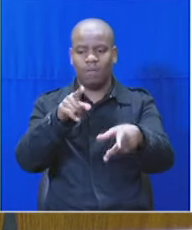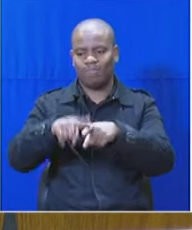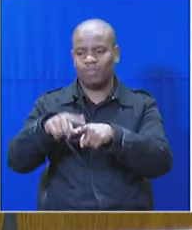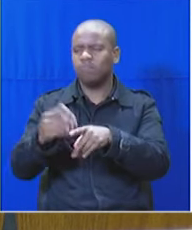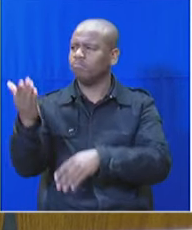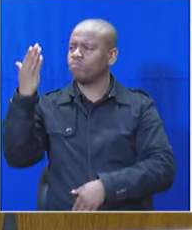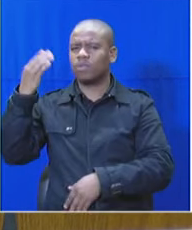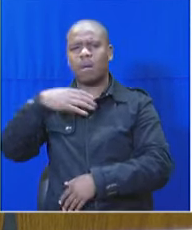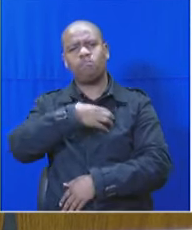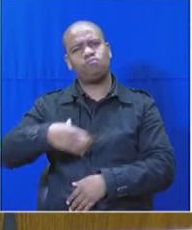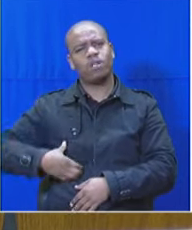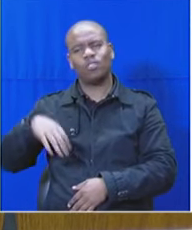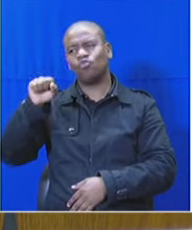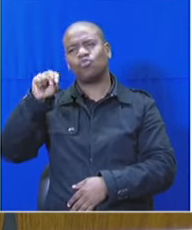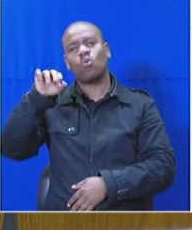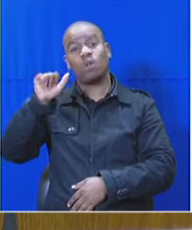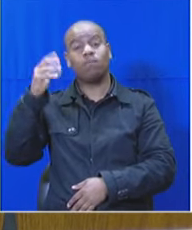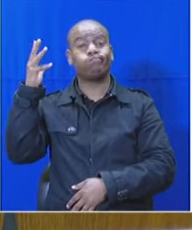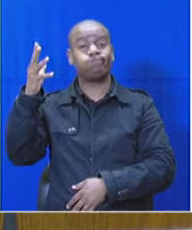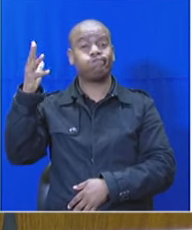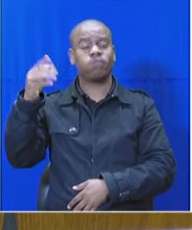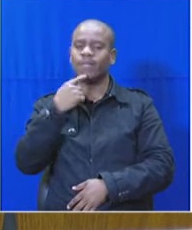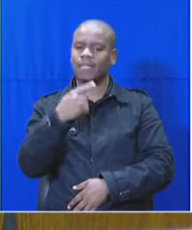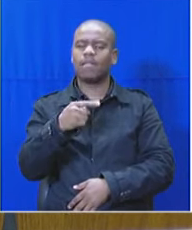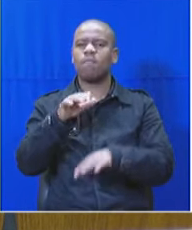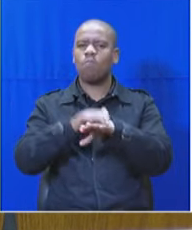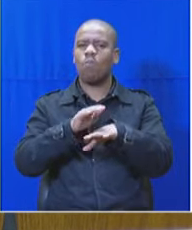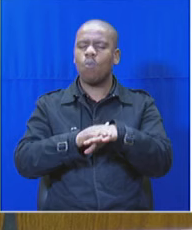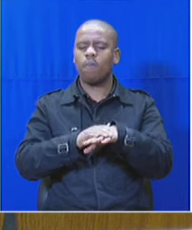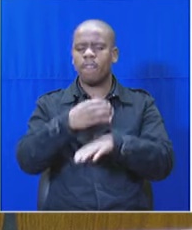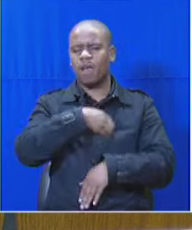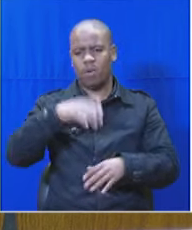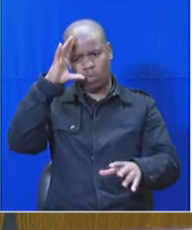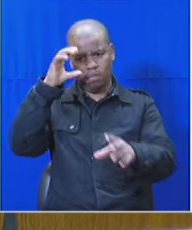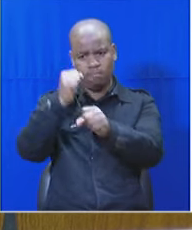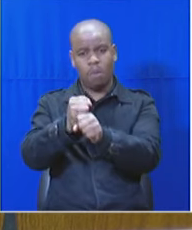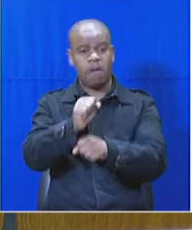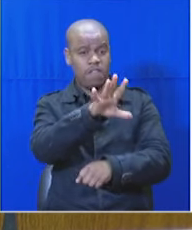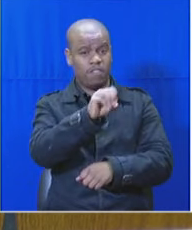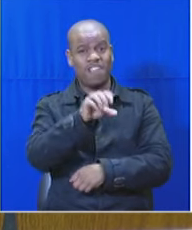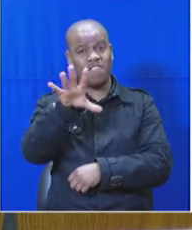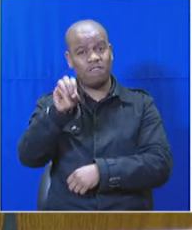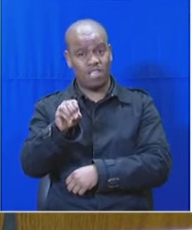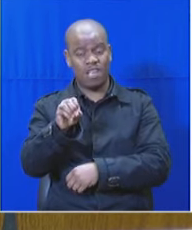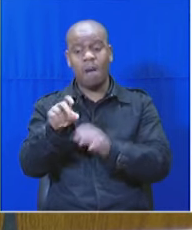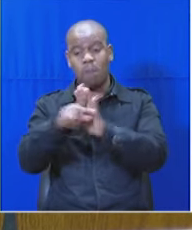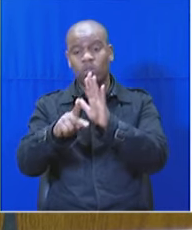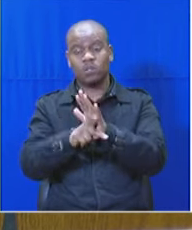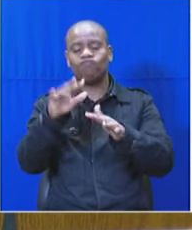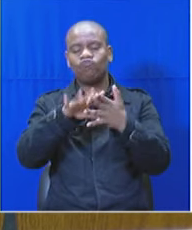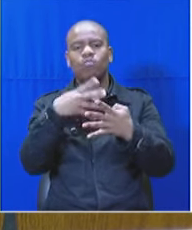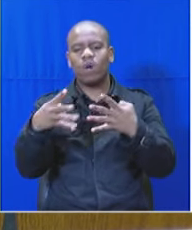President announced that the government will conduct 50 pilots on the 50-50 policy framework by